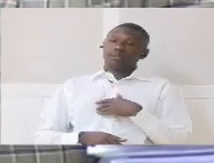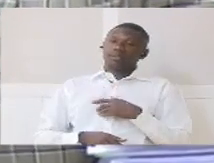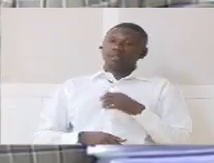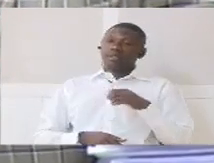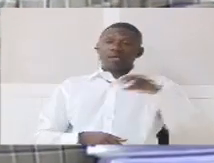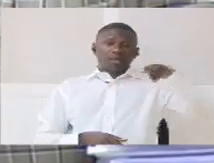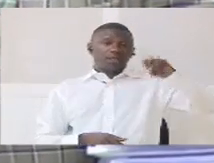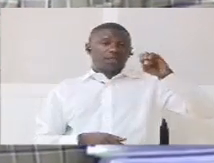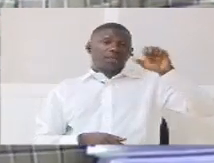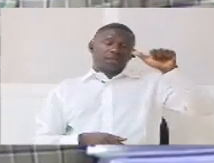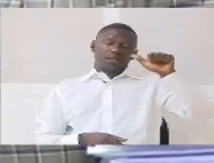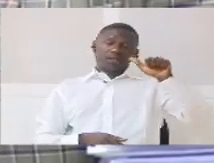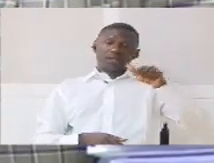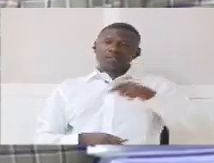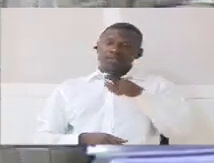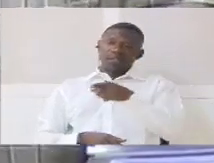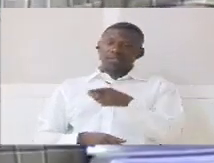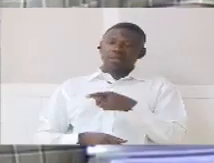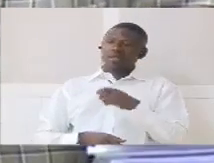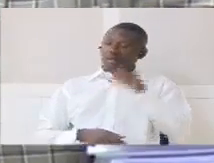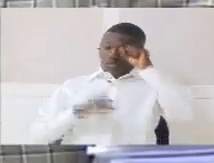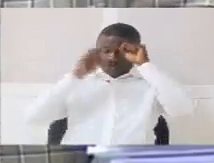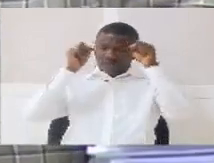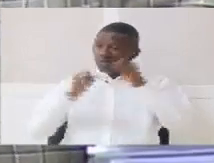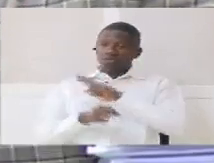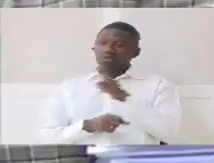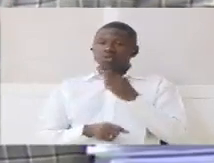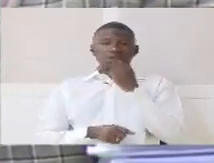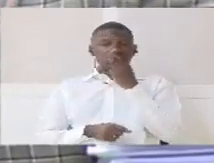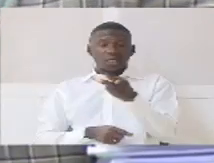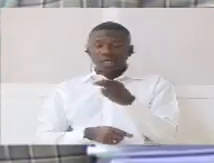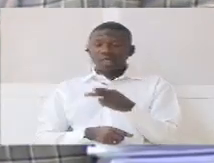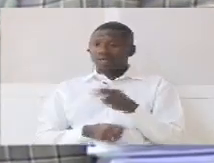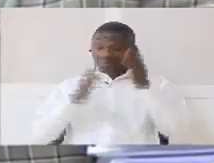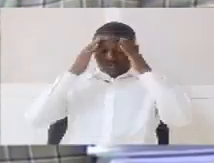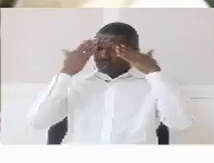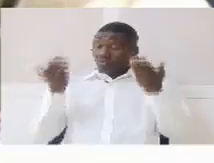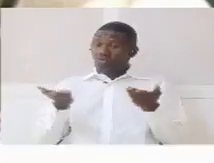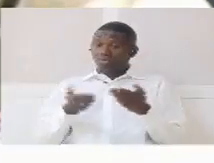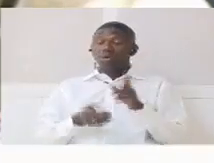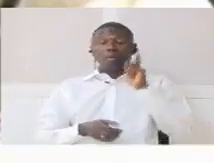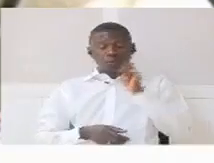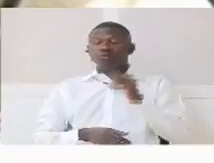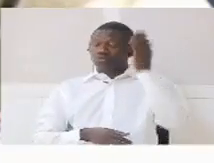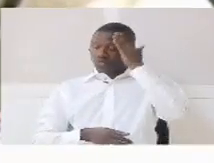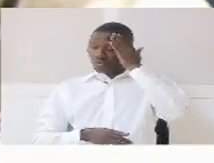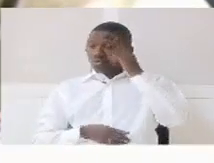deny knowing that that person is in the prison because of the reports prepared by the prison. Amunta sila